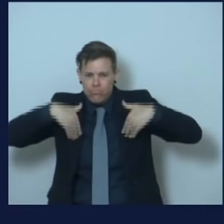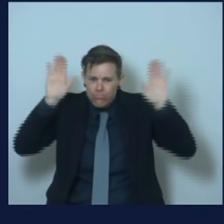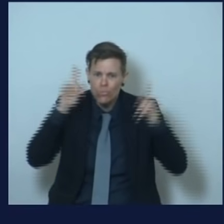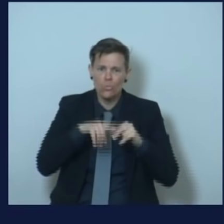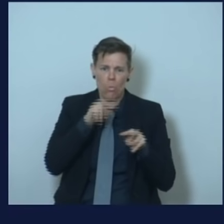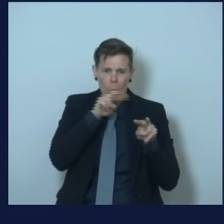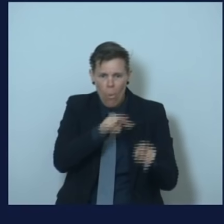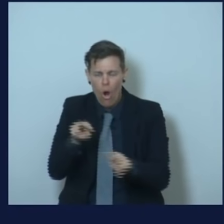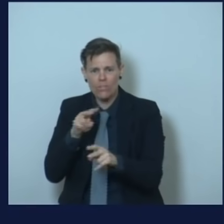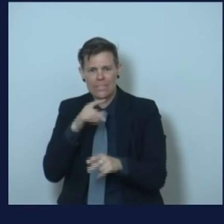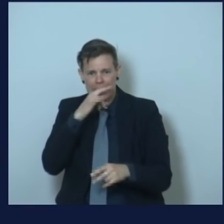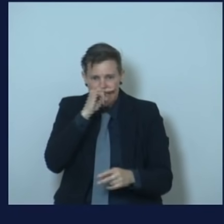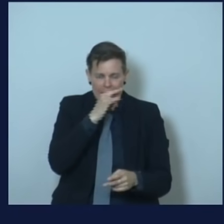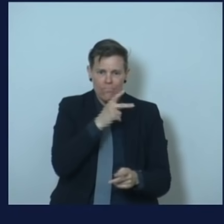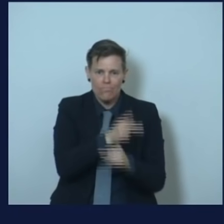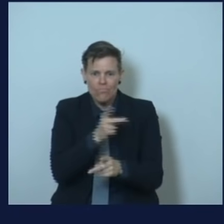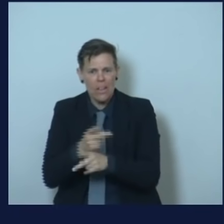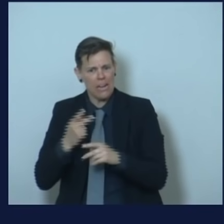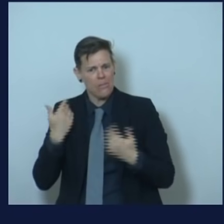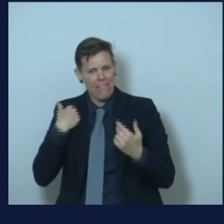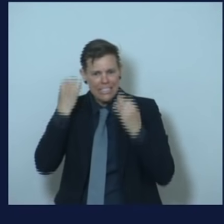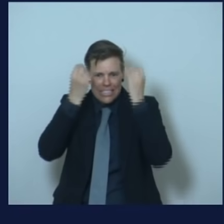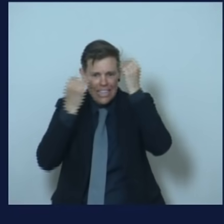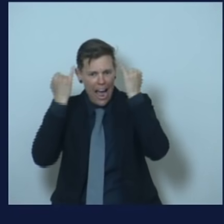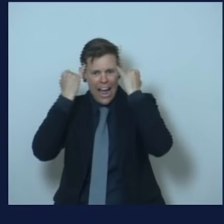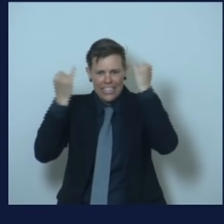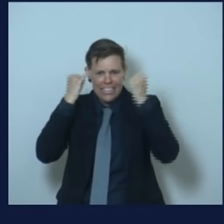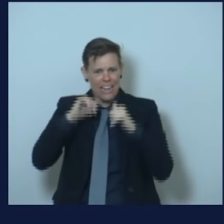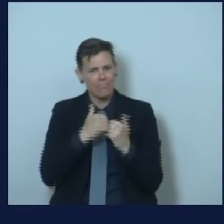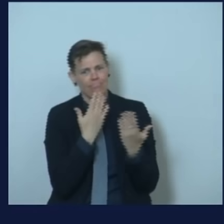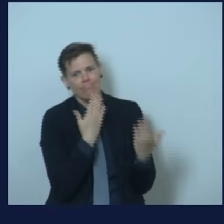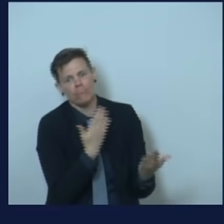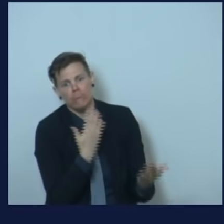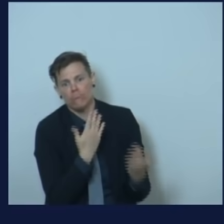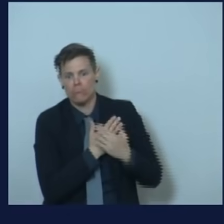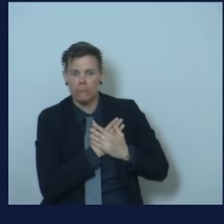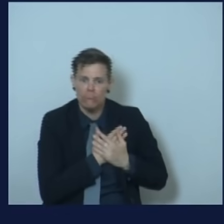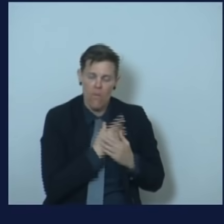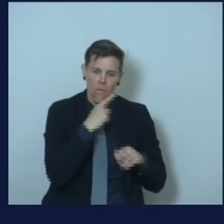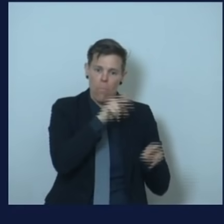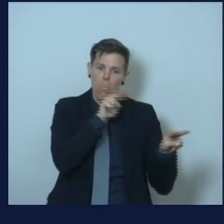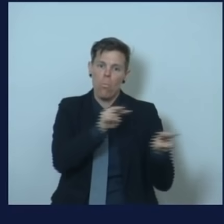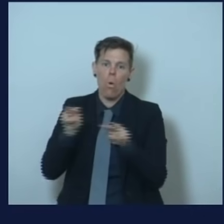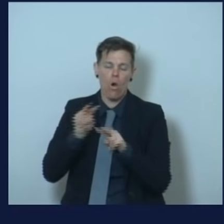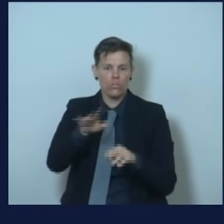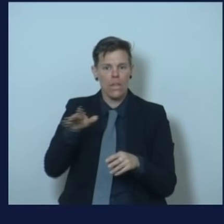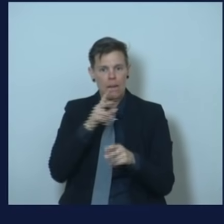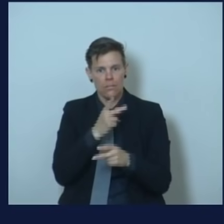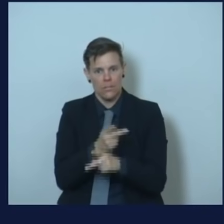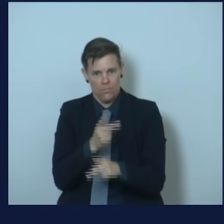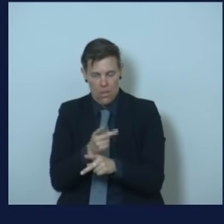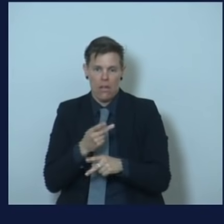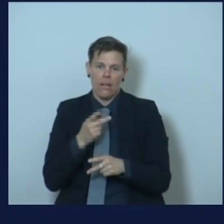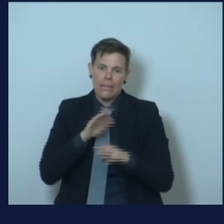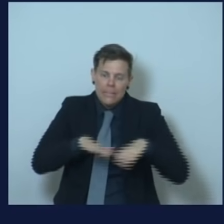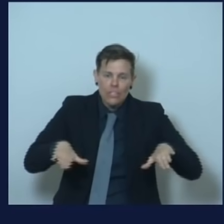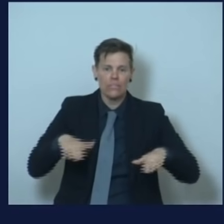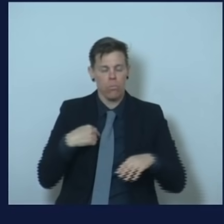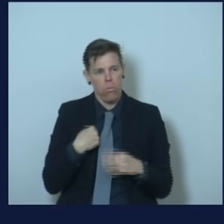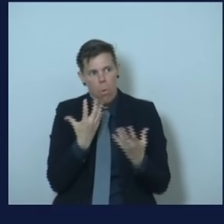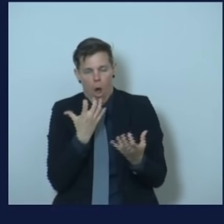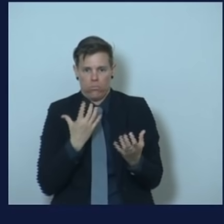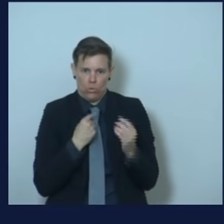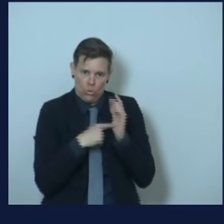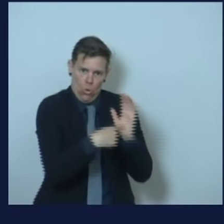services continue, and quite frankly, to make sure that our healthcare workers have the support that they need to support and protect